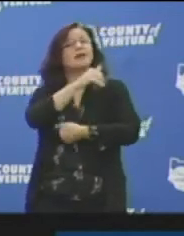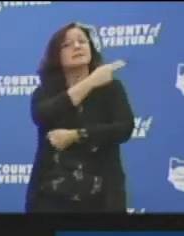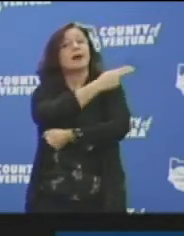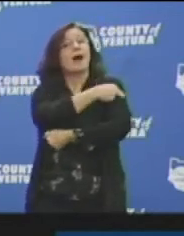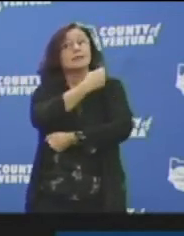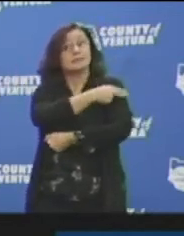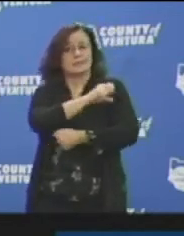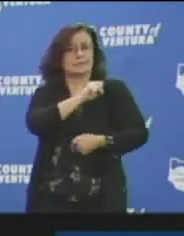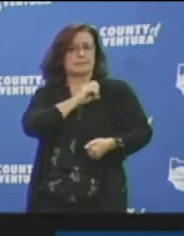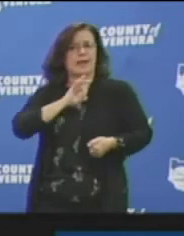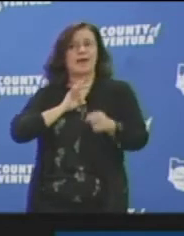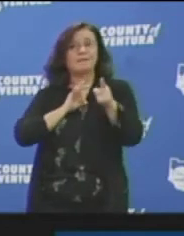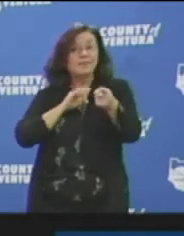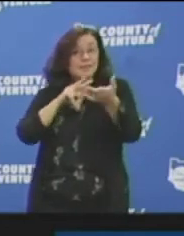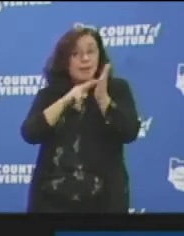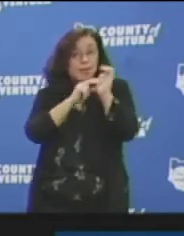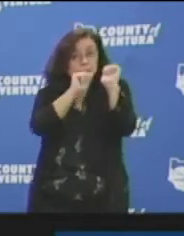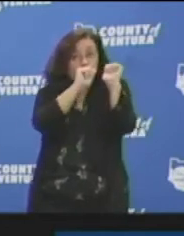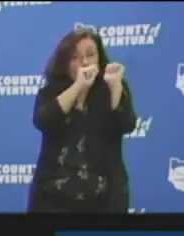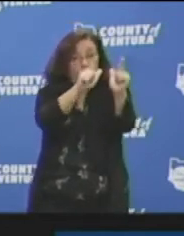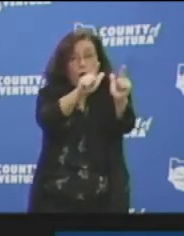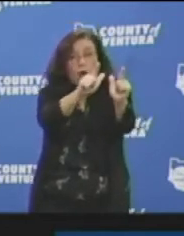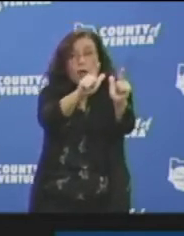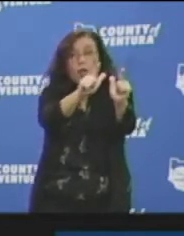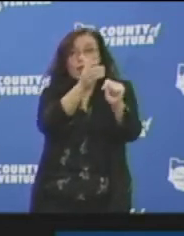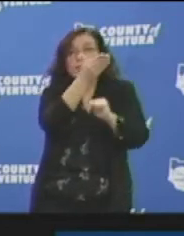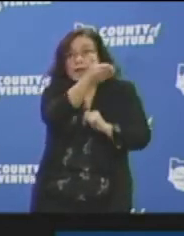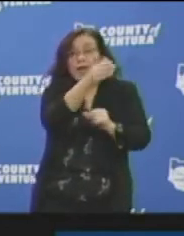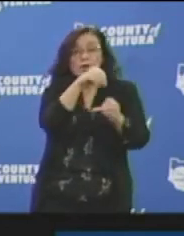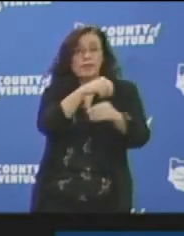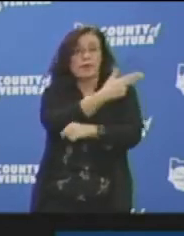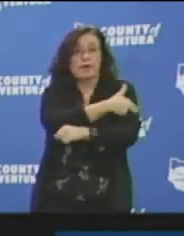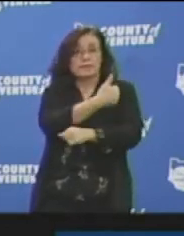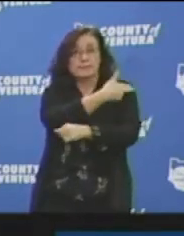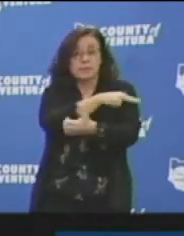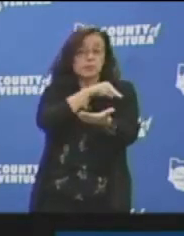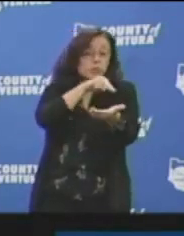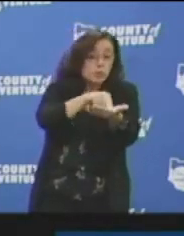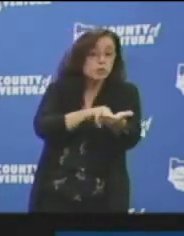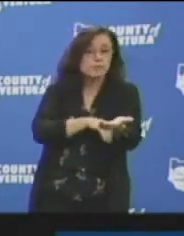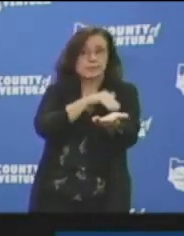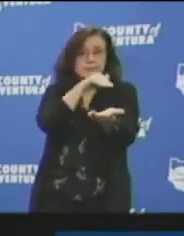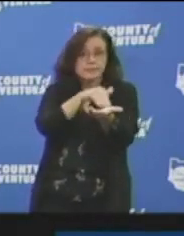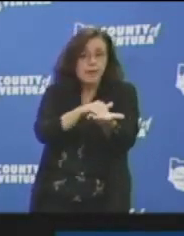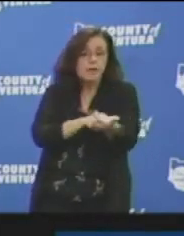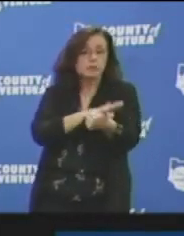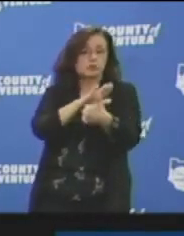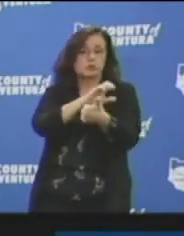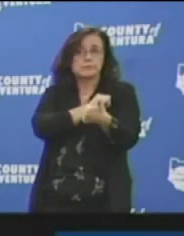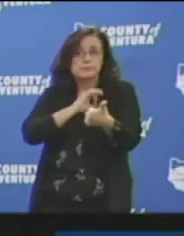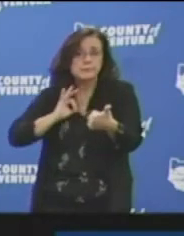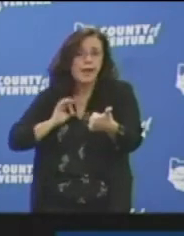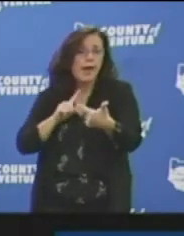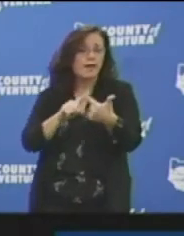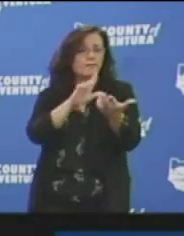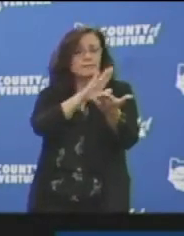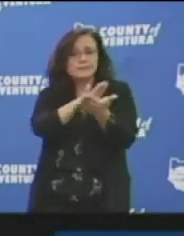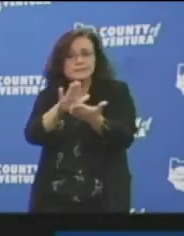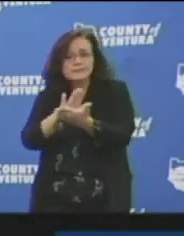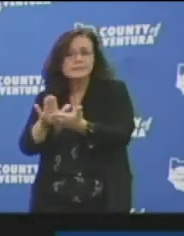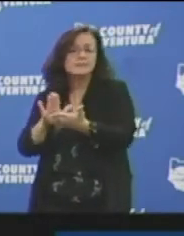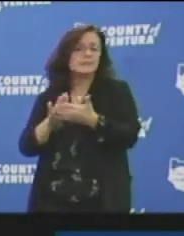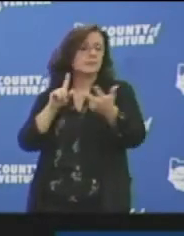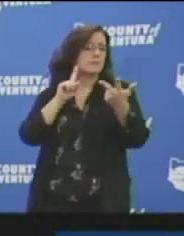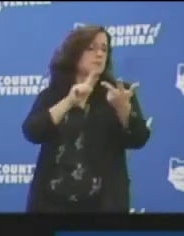at the hospital, the housekeepers, the phlebotomists, the nurses, and the doctors. All the hospital staff across our county and our